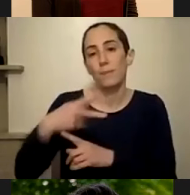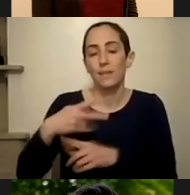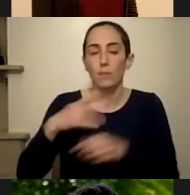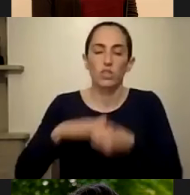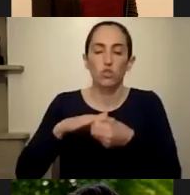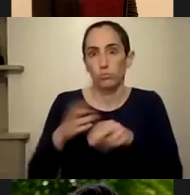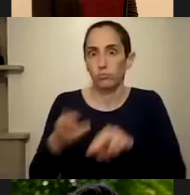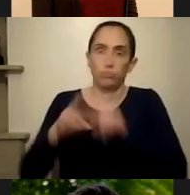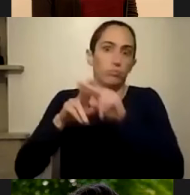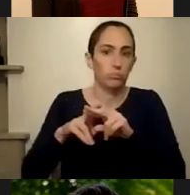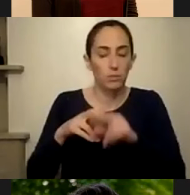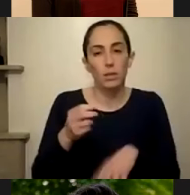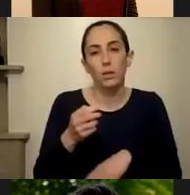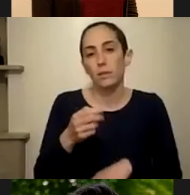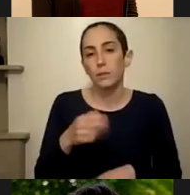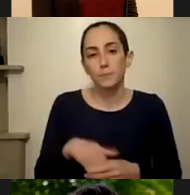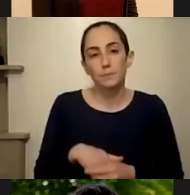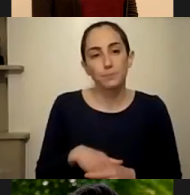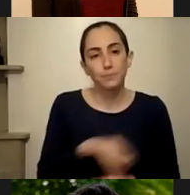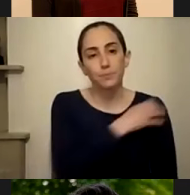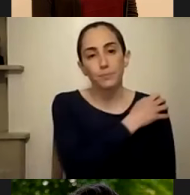injection. And also